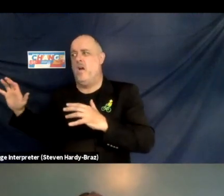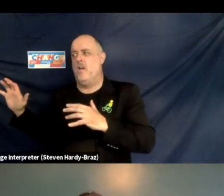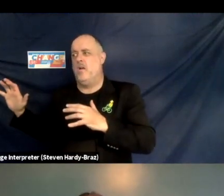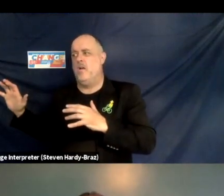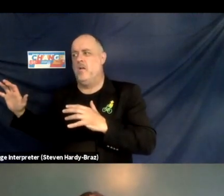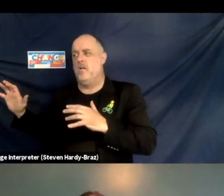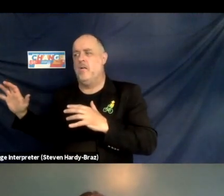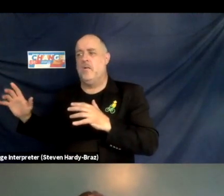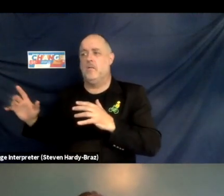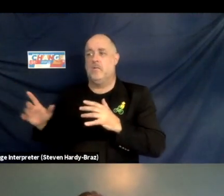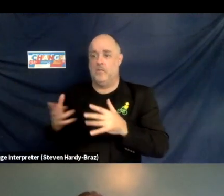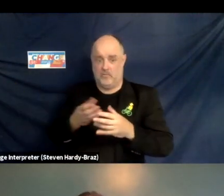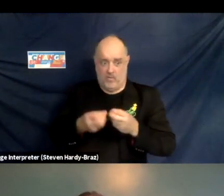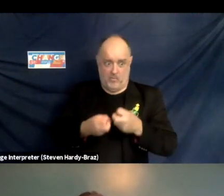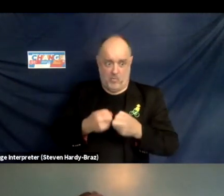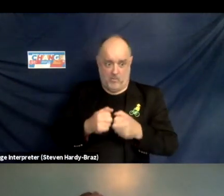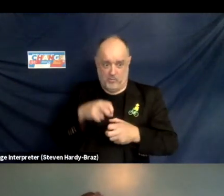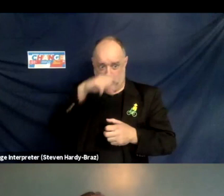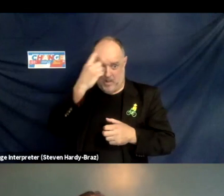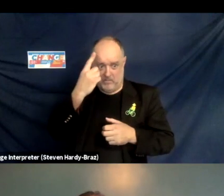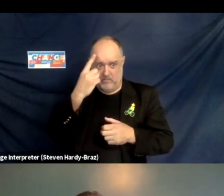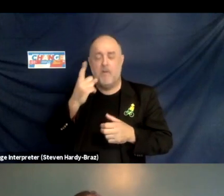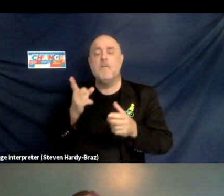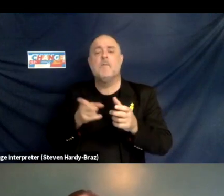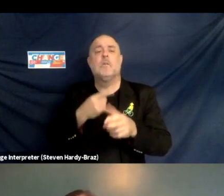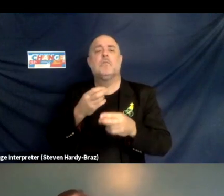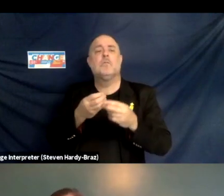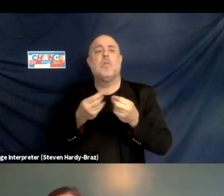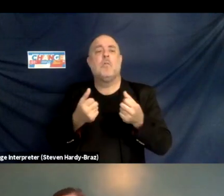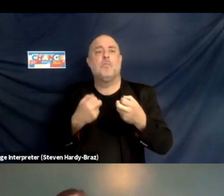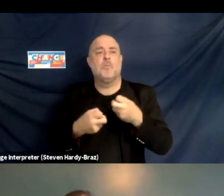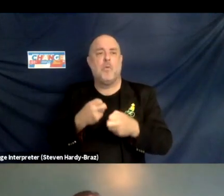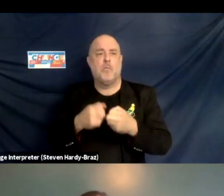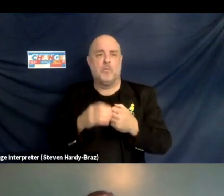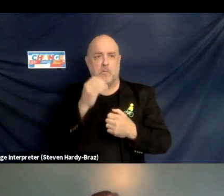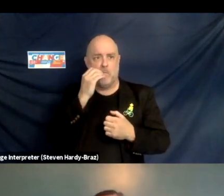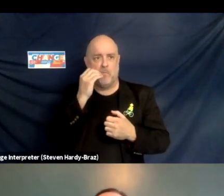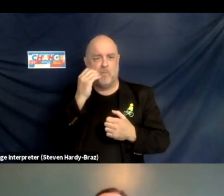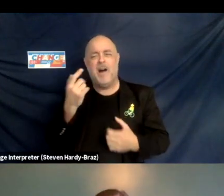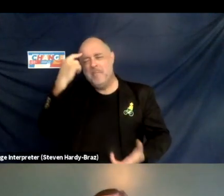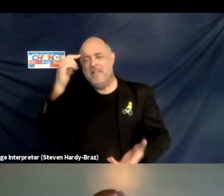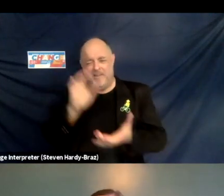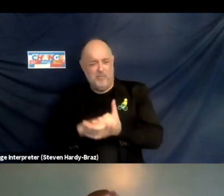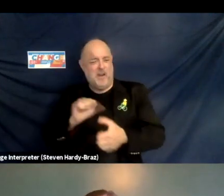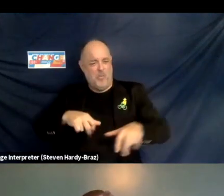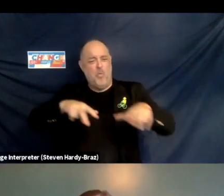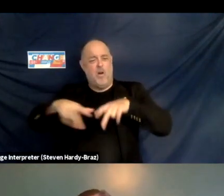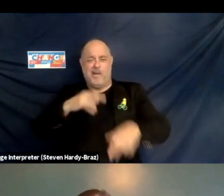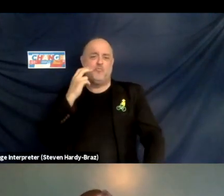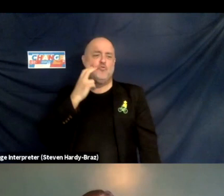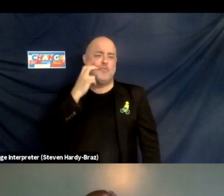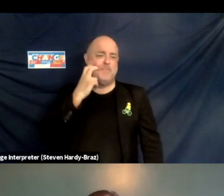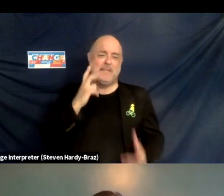solve the problems within your own homes. Yeah. And I do believe you can walk and chew gum, so you can do both simultaneously. Yeah. I don't